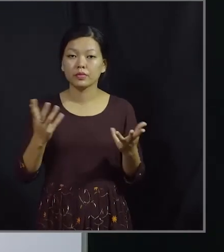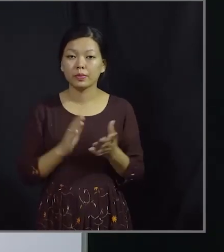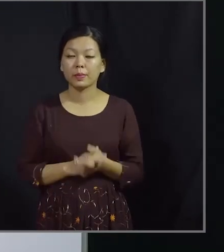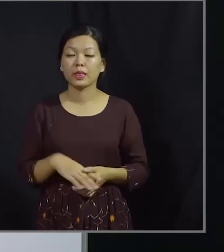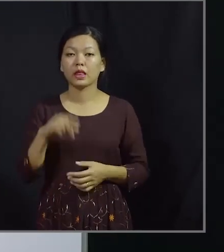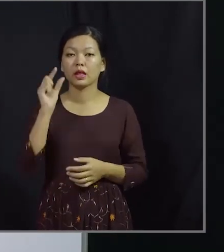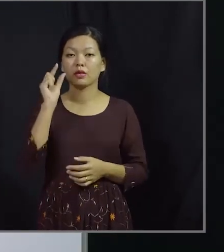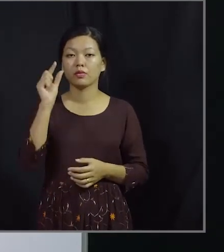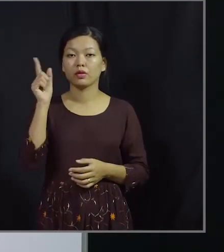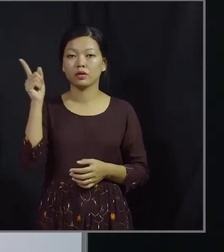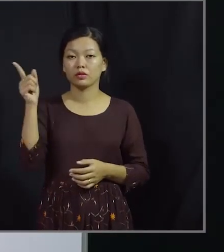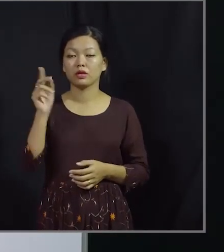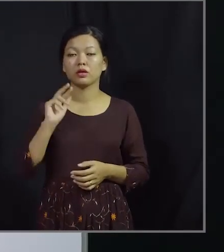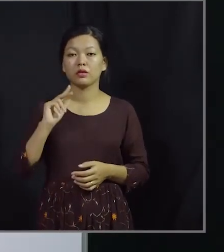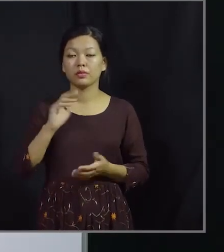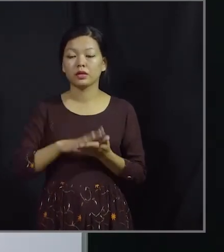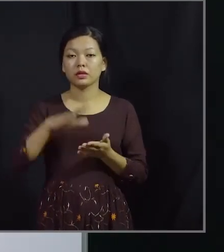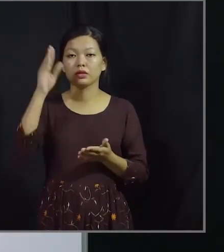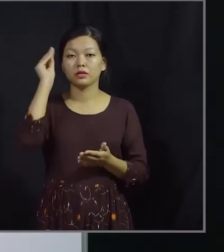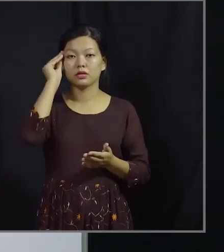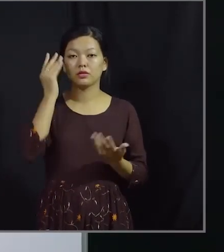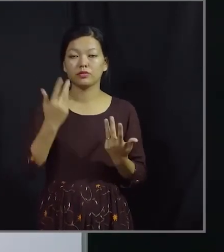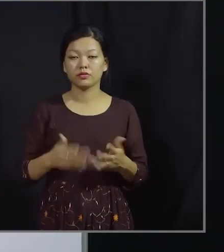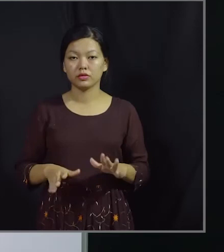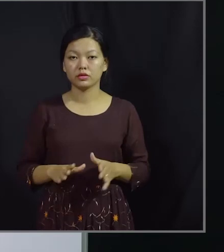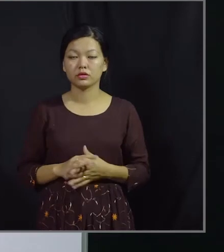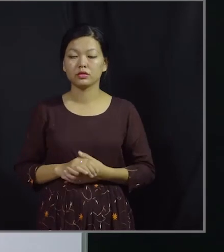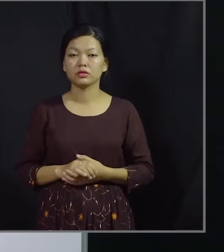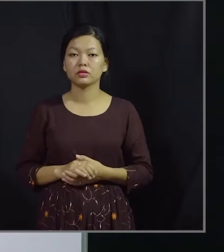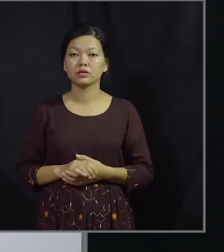reconstitution, and also we have